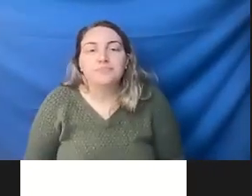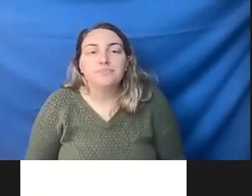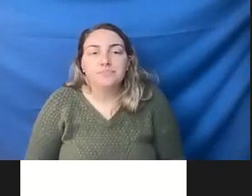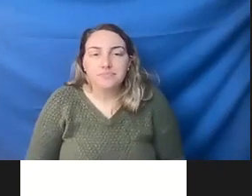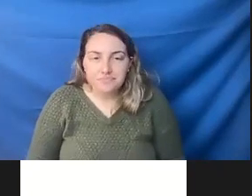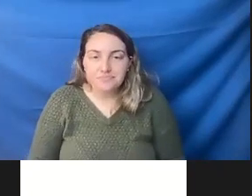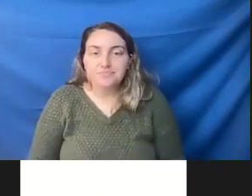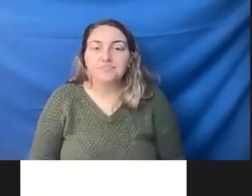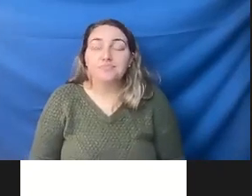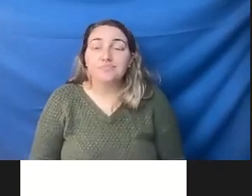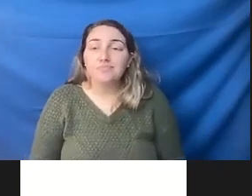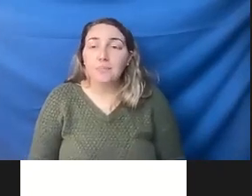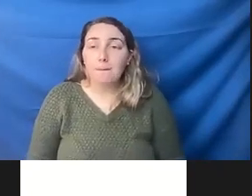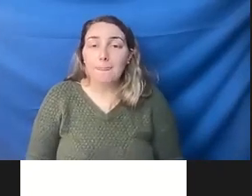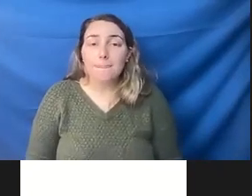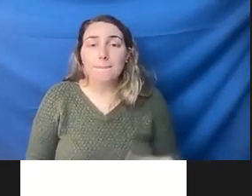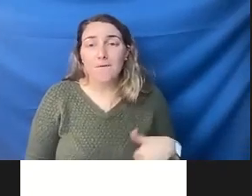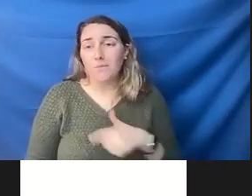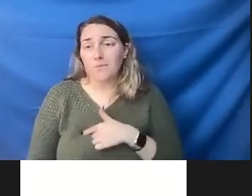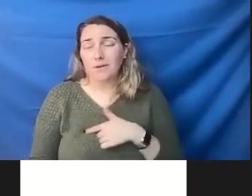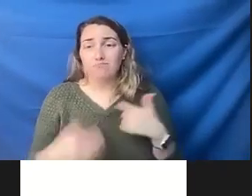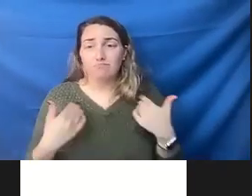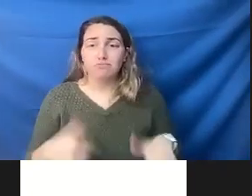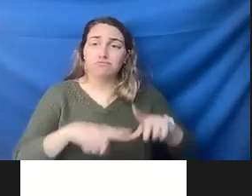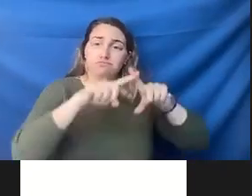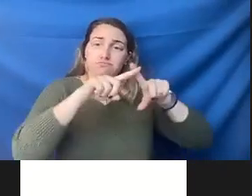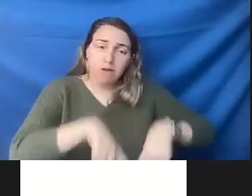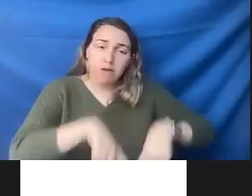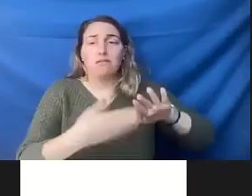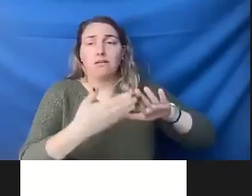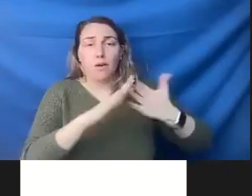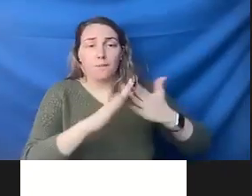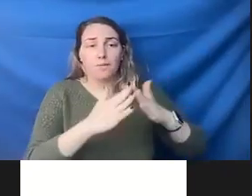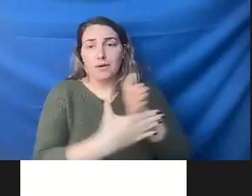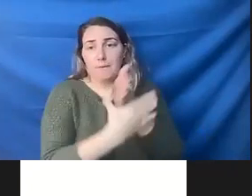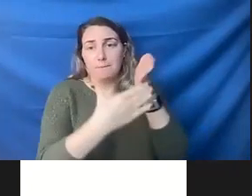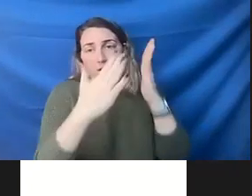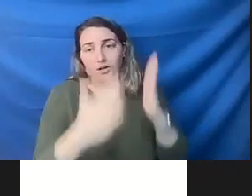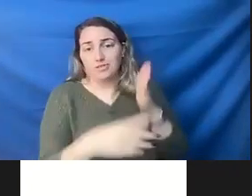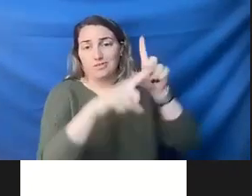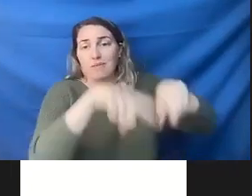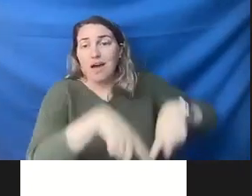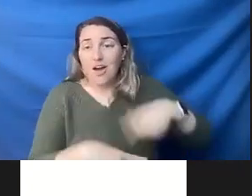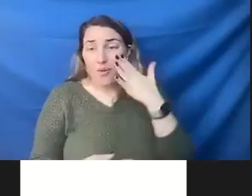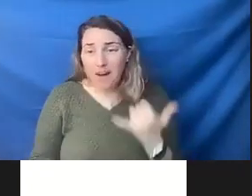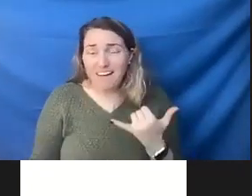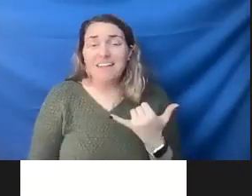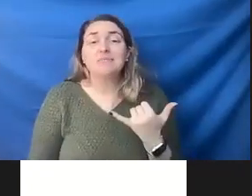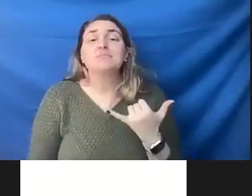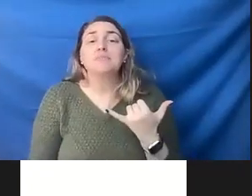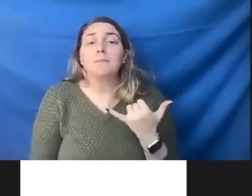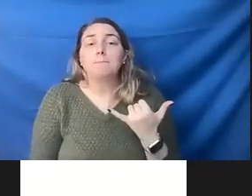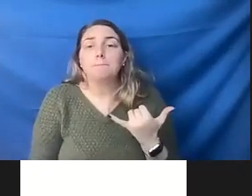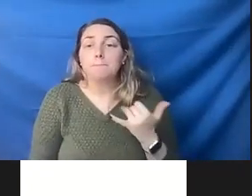So we rely on community partners very heavily in voter outreach. And the reason why is we believe